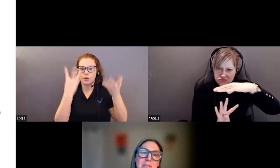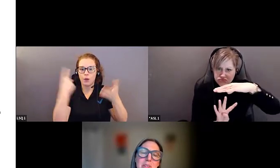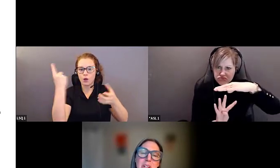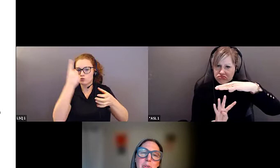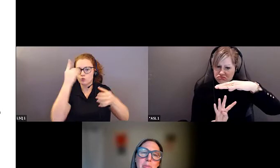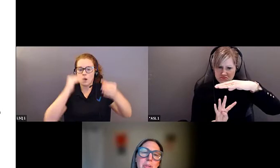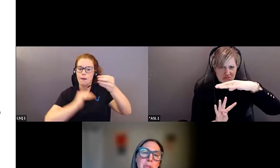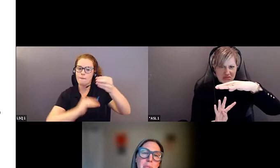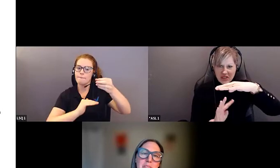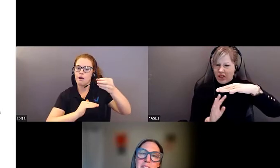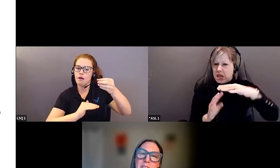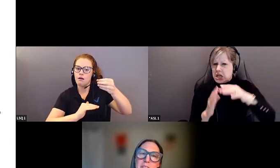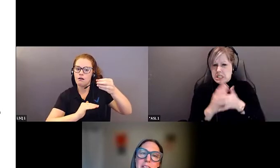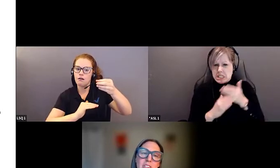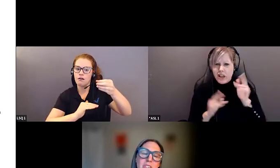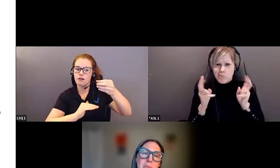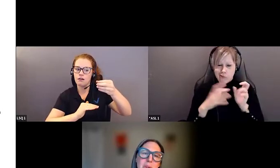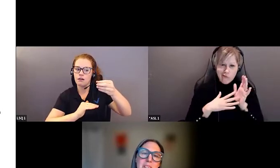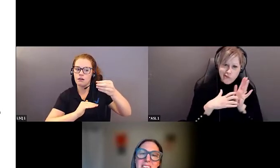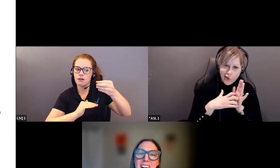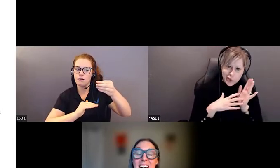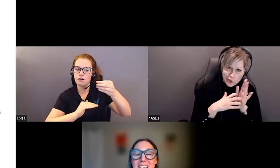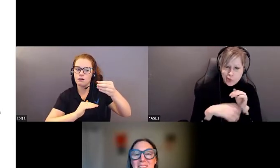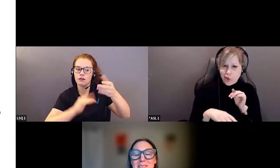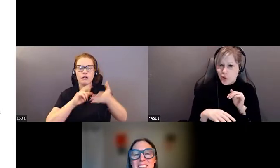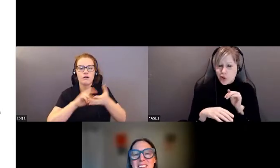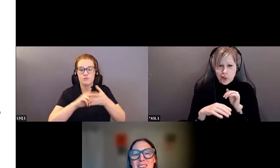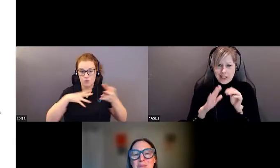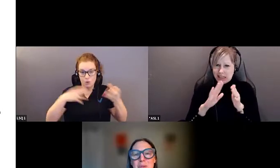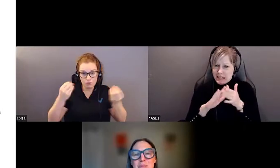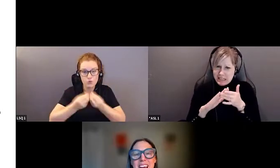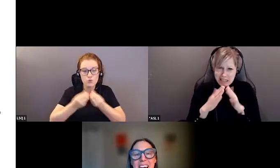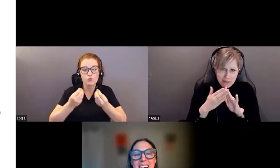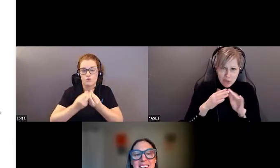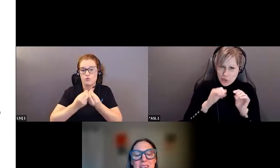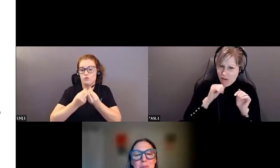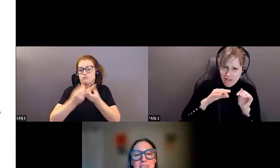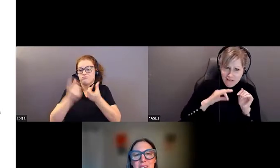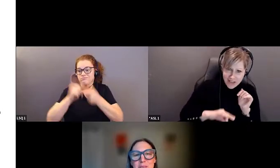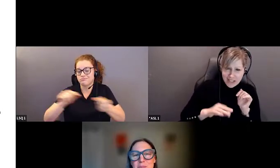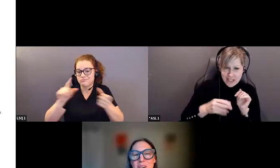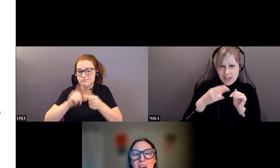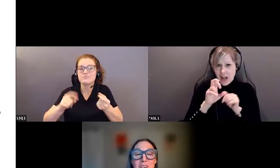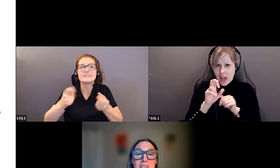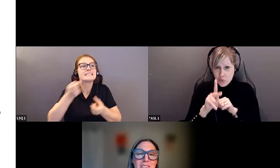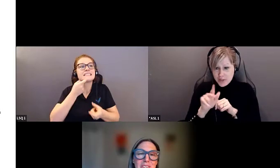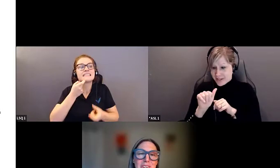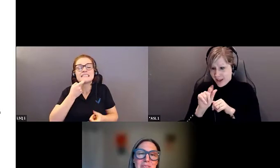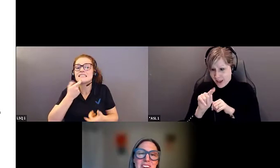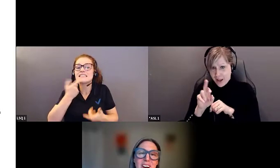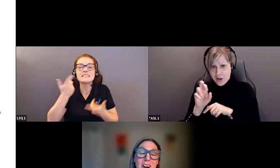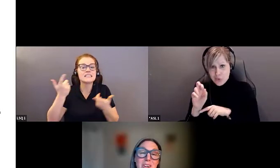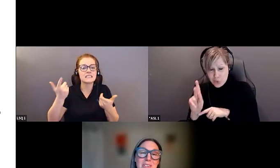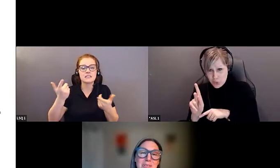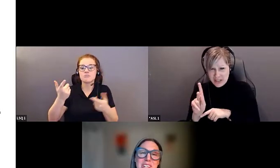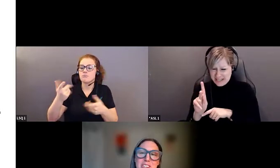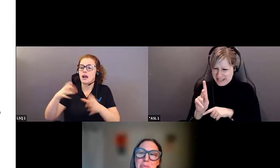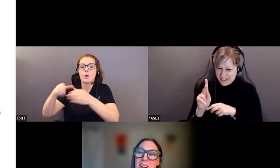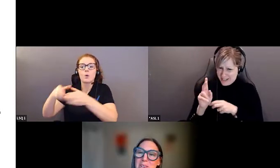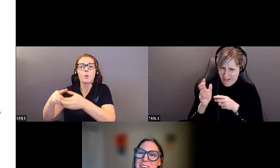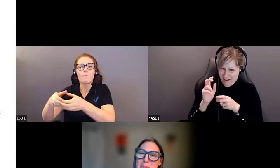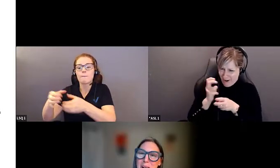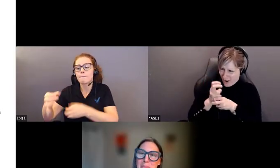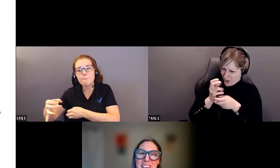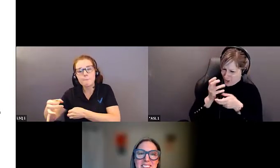we? Vulnerable groups, disadvantaged communities, high-risk groups, at-risk groups, hard to serve, hard to